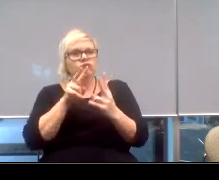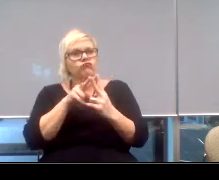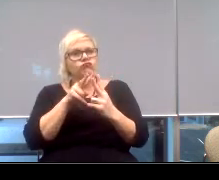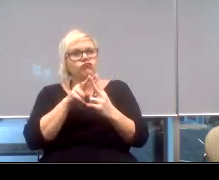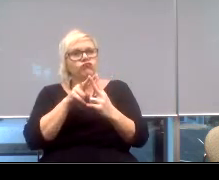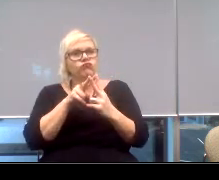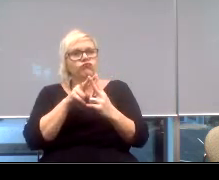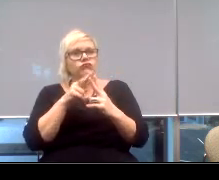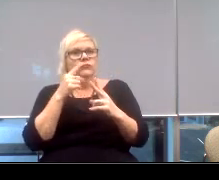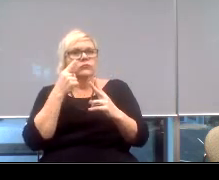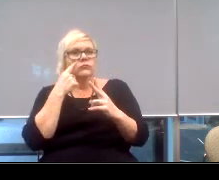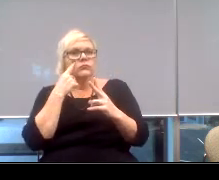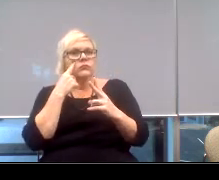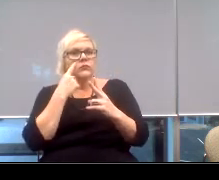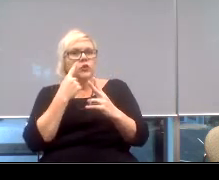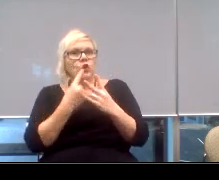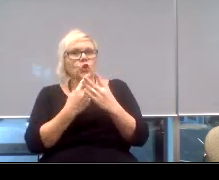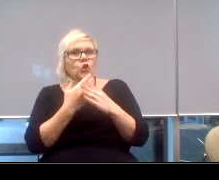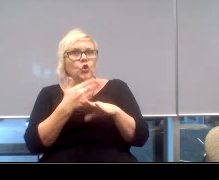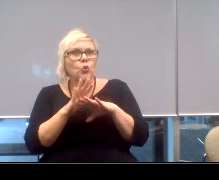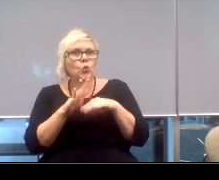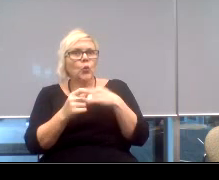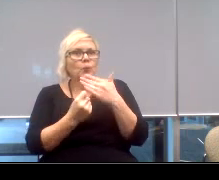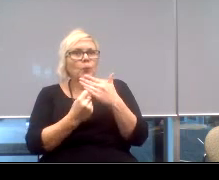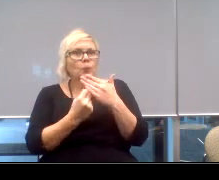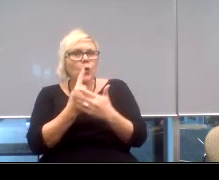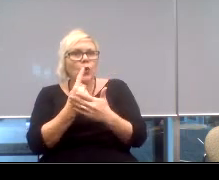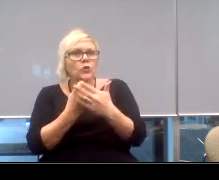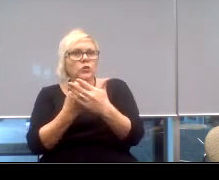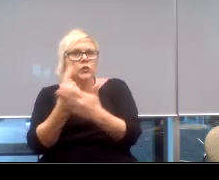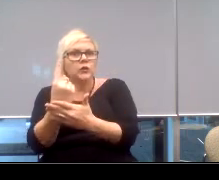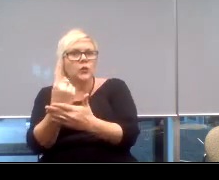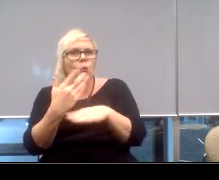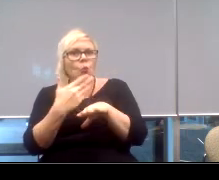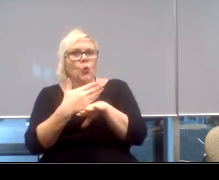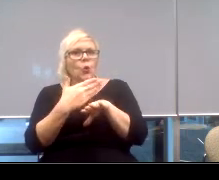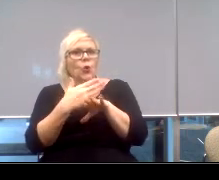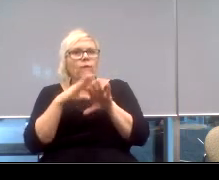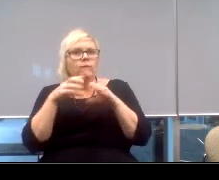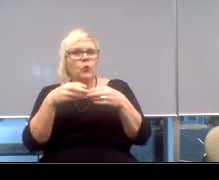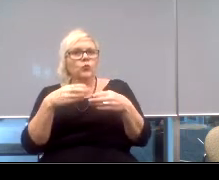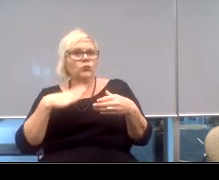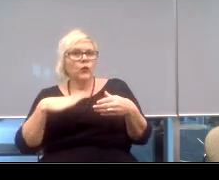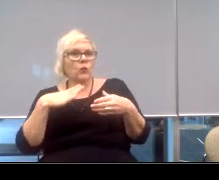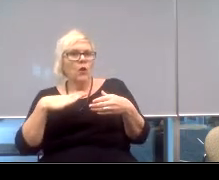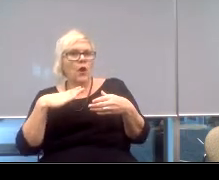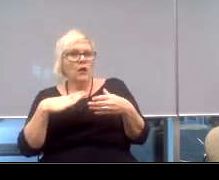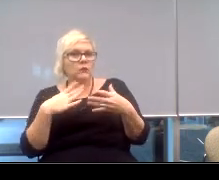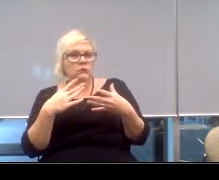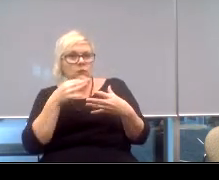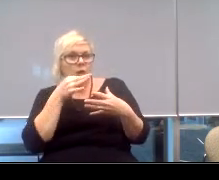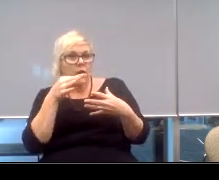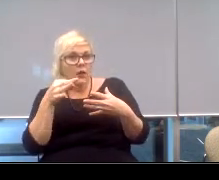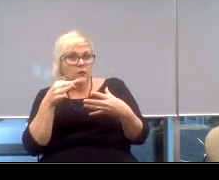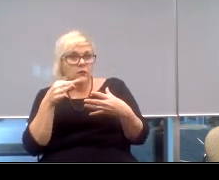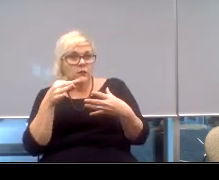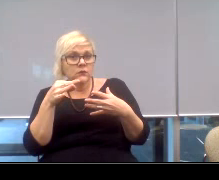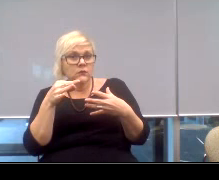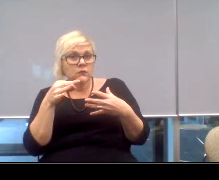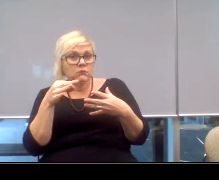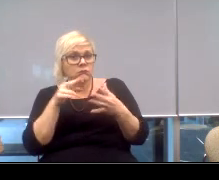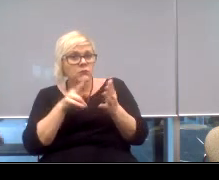what new emerging workforces are required, and they're interested if